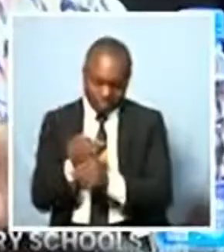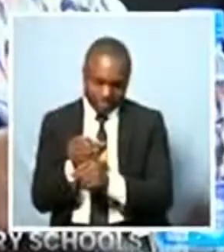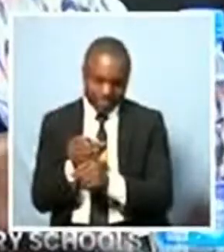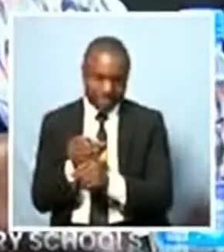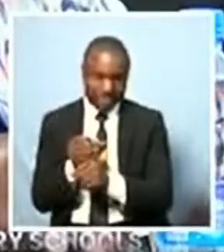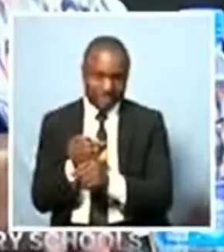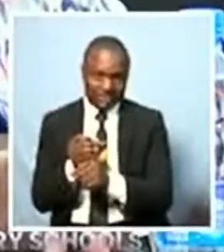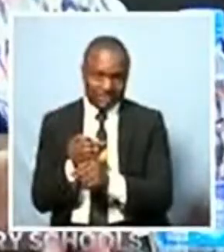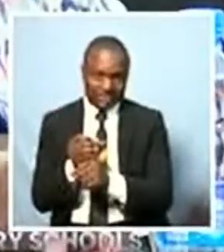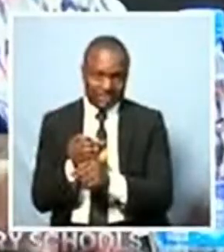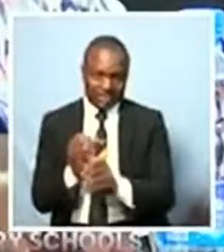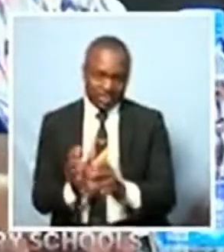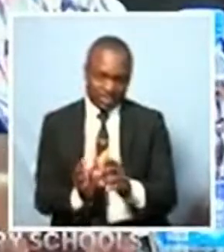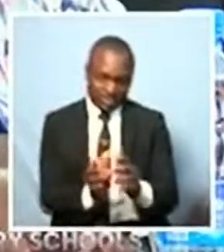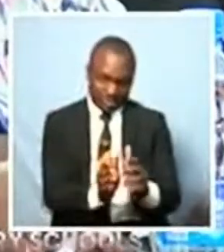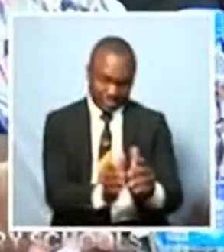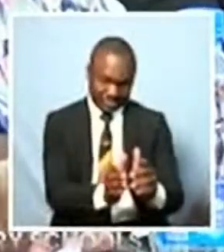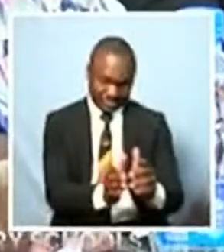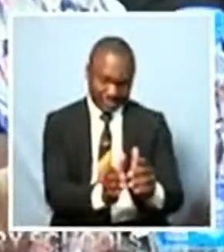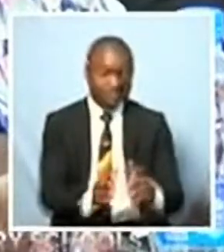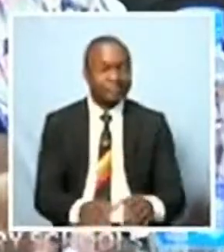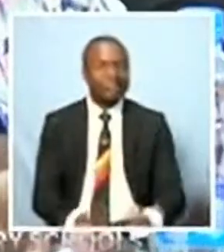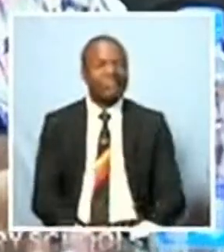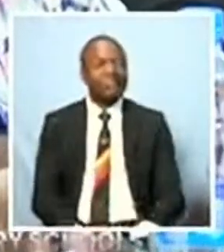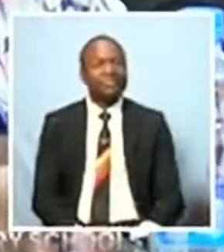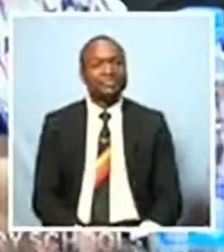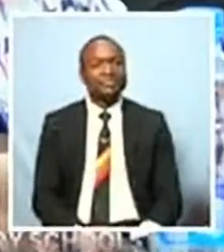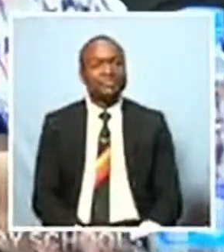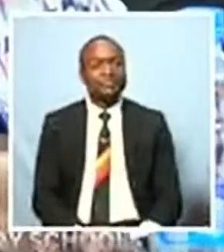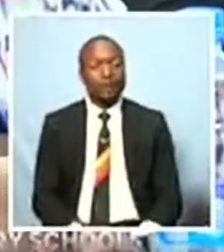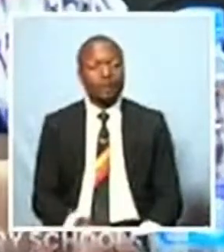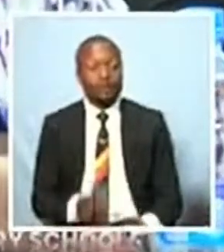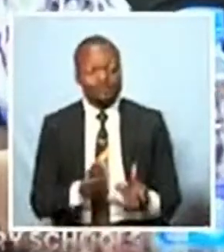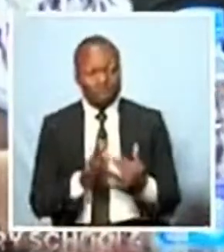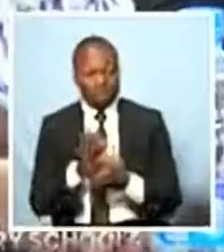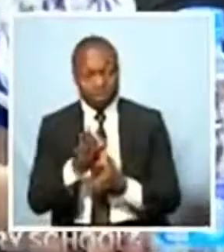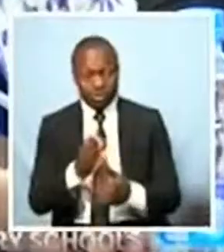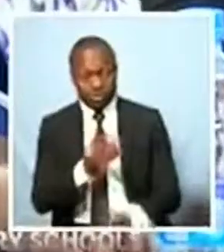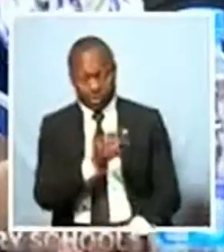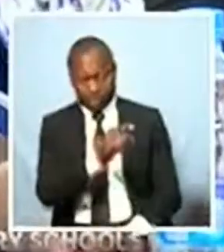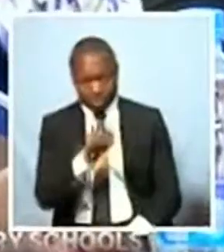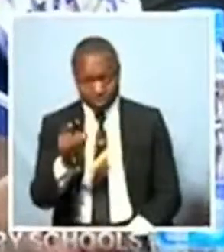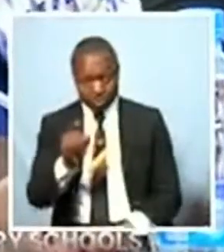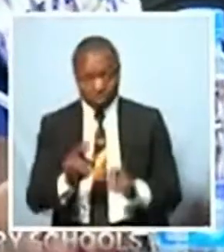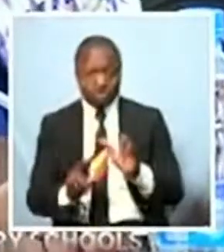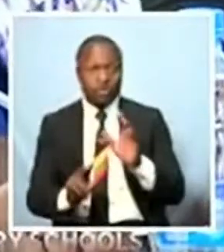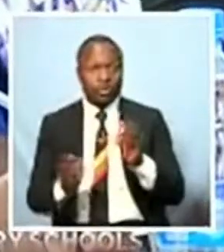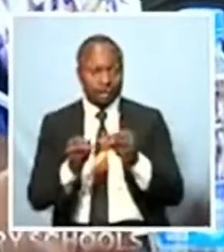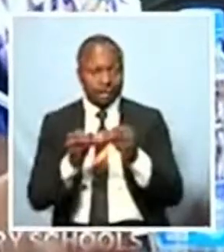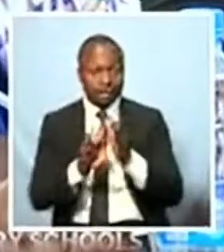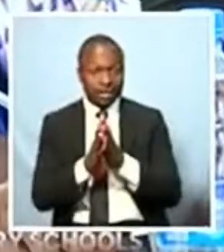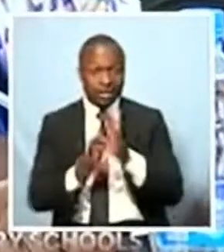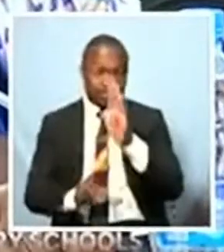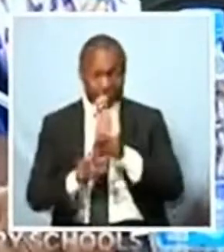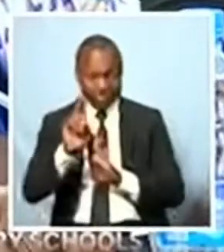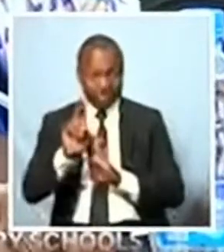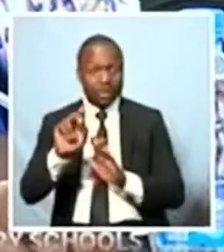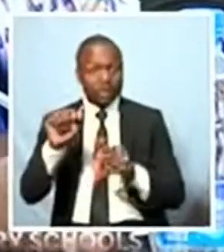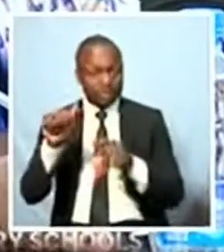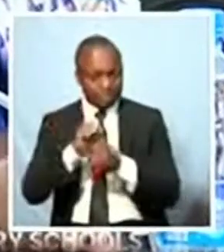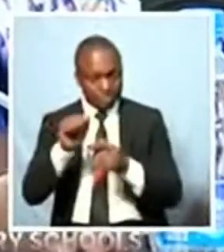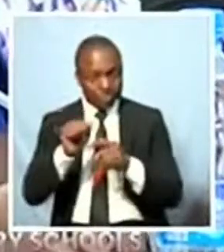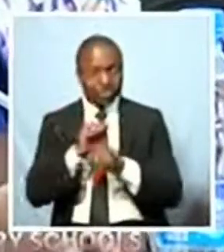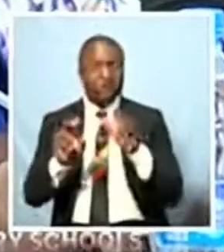end. So through you, Nkrumah, as a training